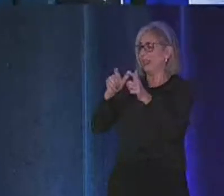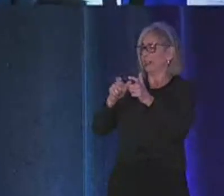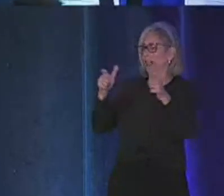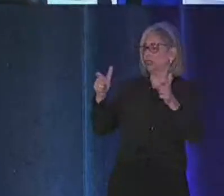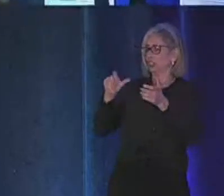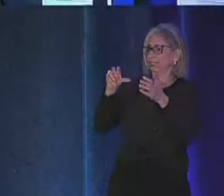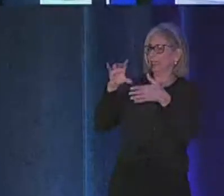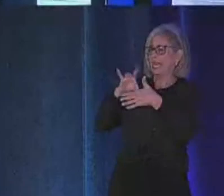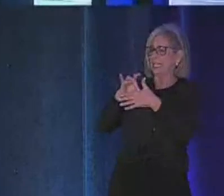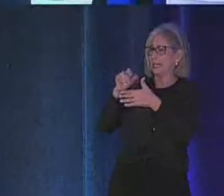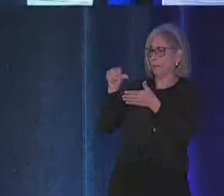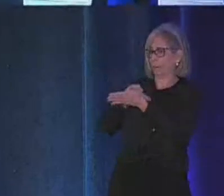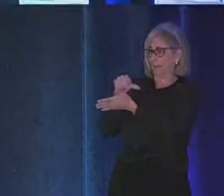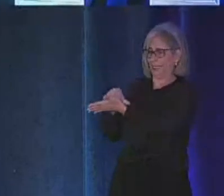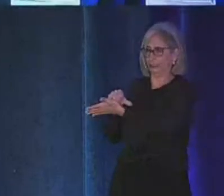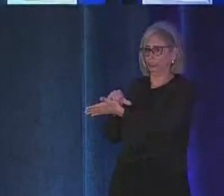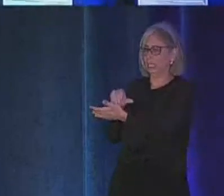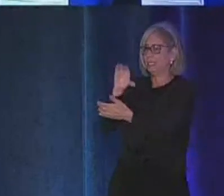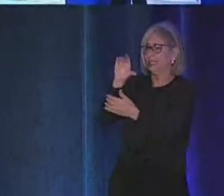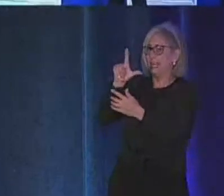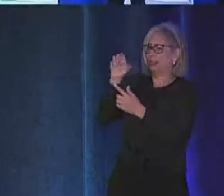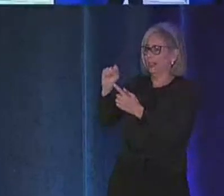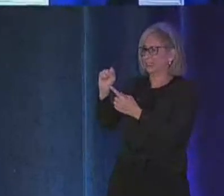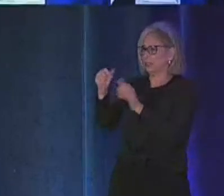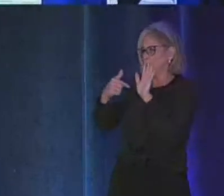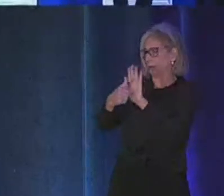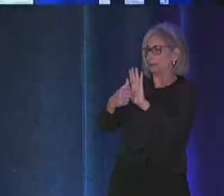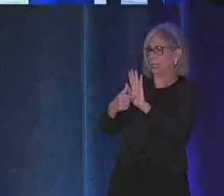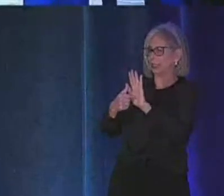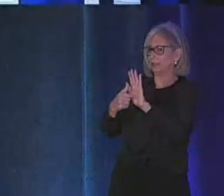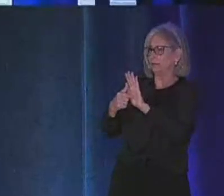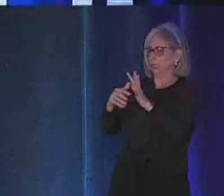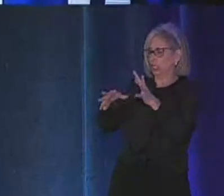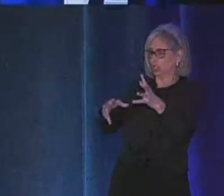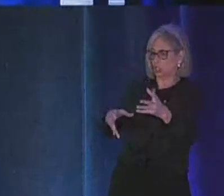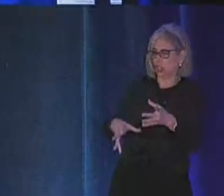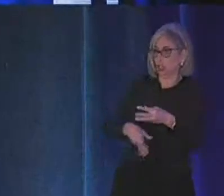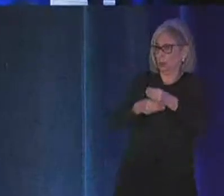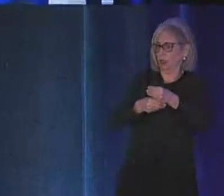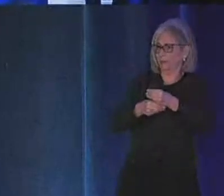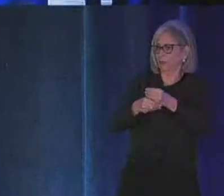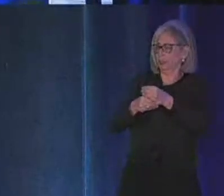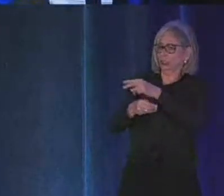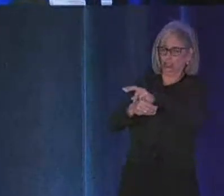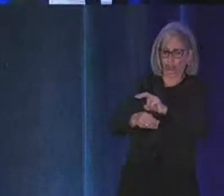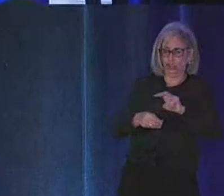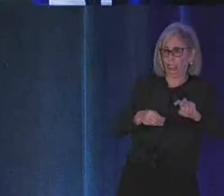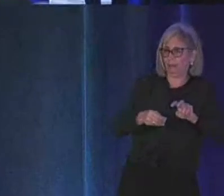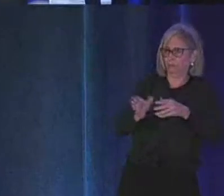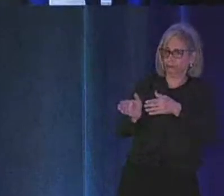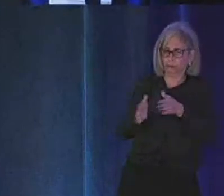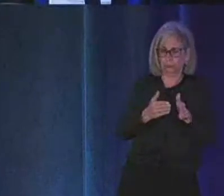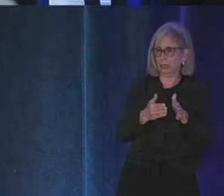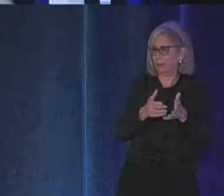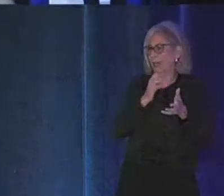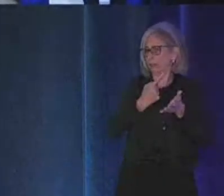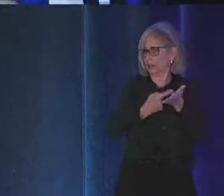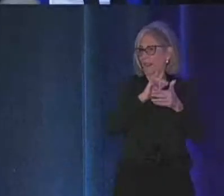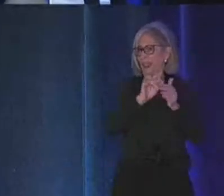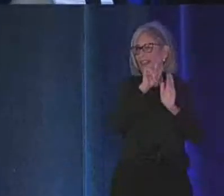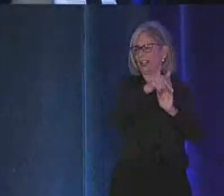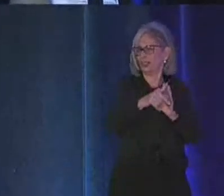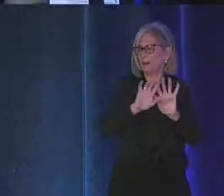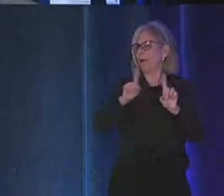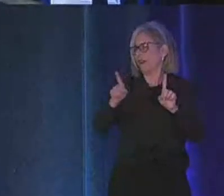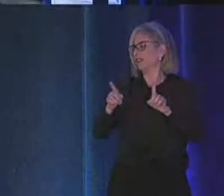paint. CLS, which stands for cumulative layout shift, something I won't talk about later. You could talk